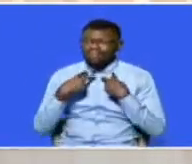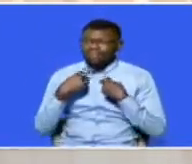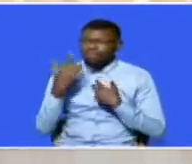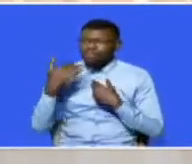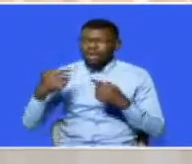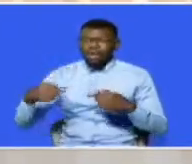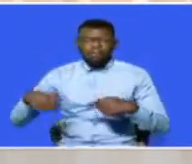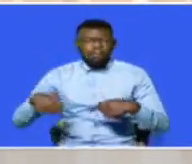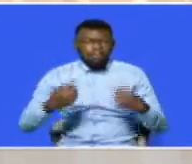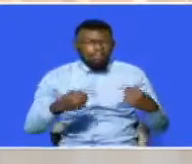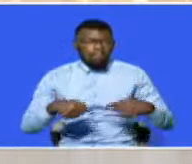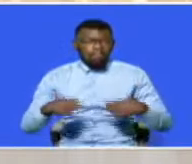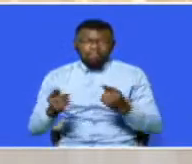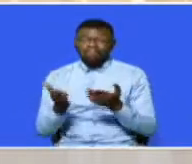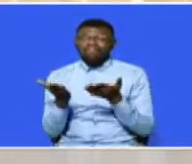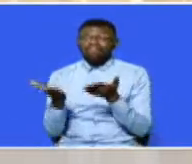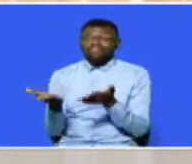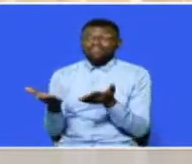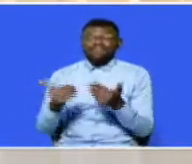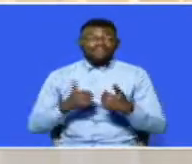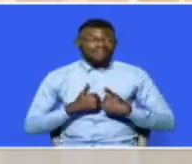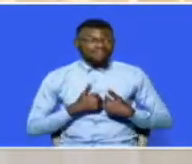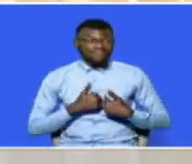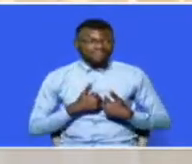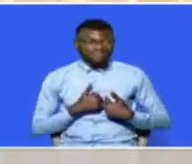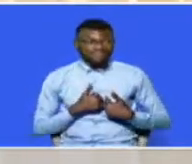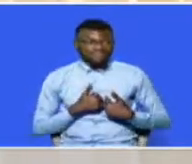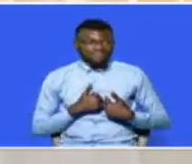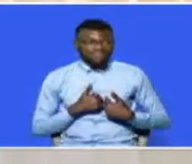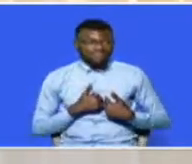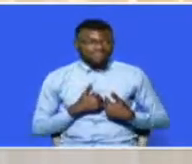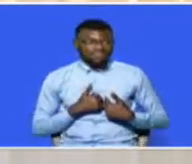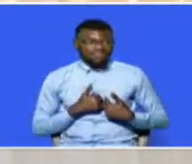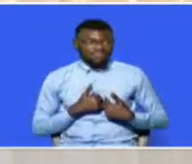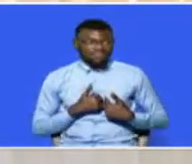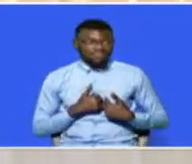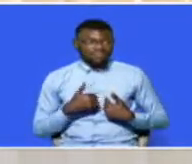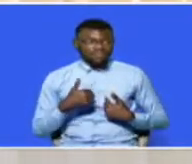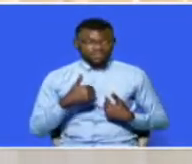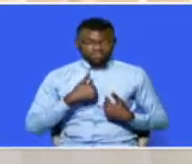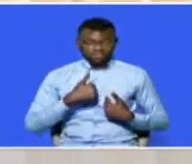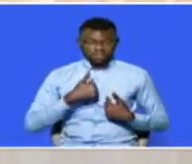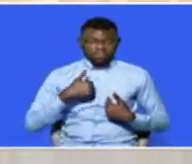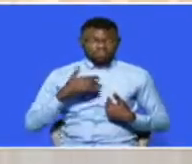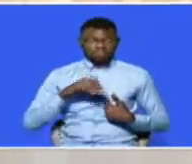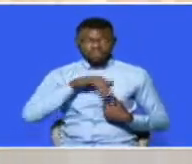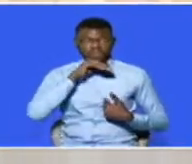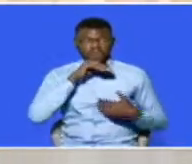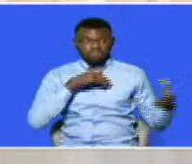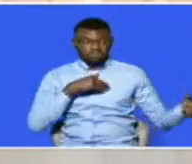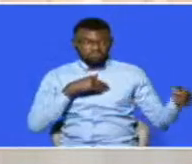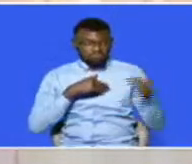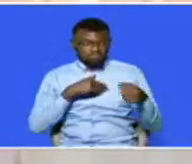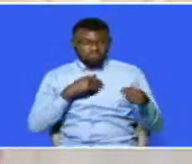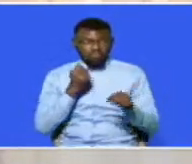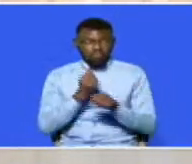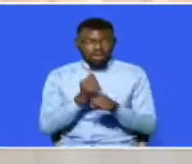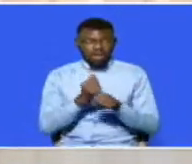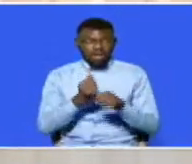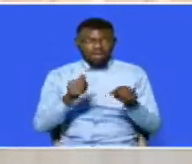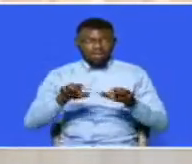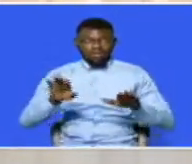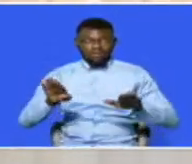mvurutano. Tumesikizana? Mimi nimepatiwa kazi ya deputy. And I am being